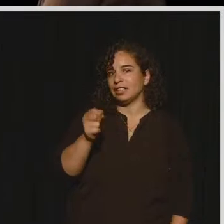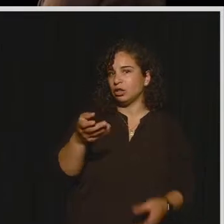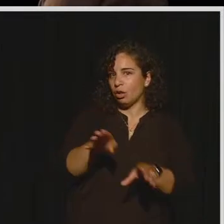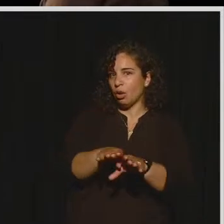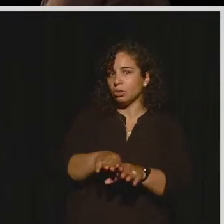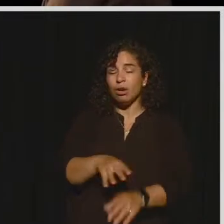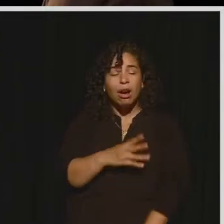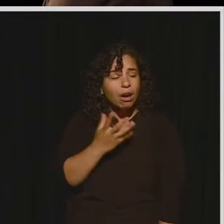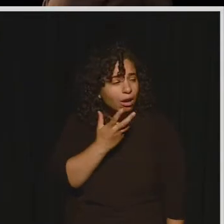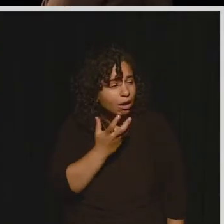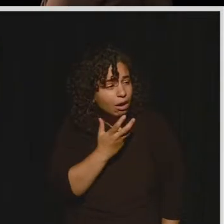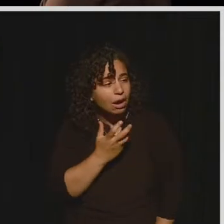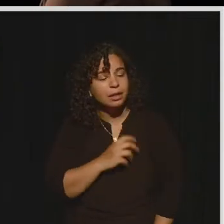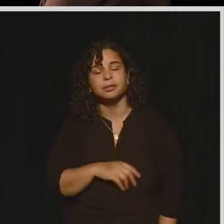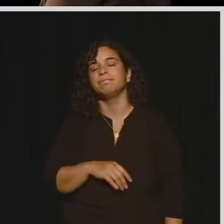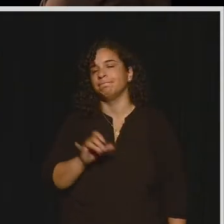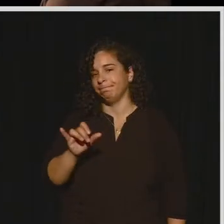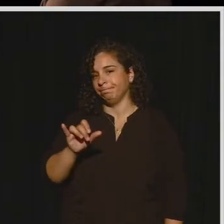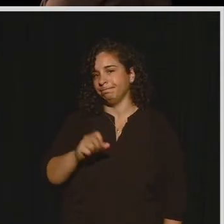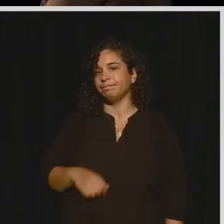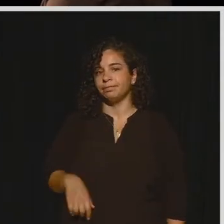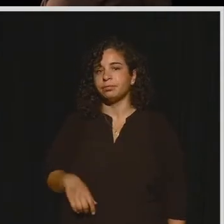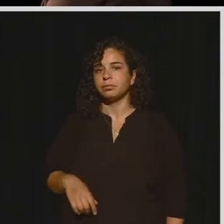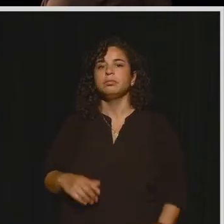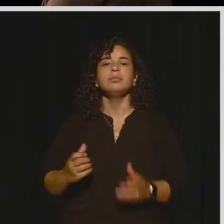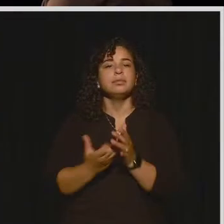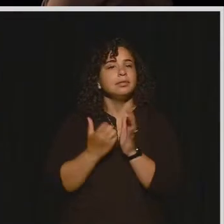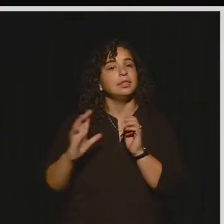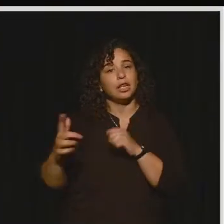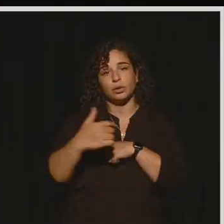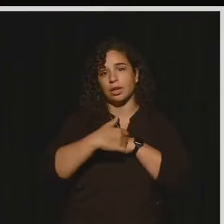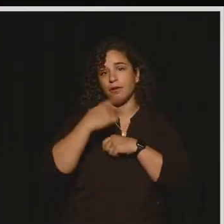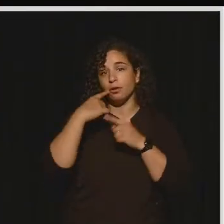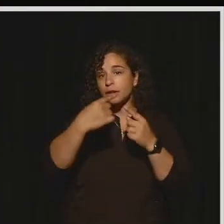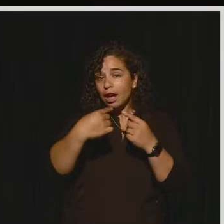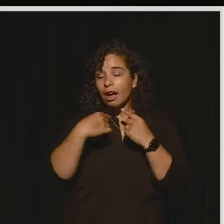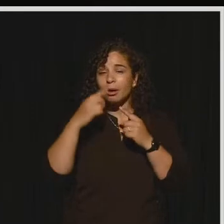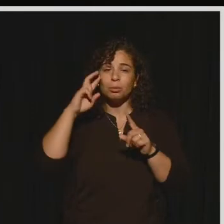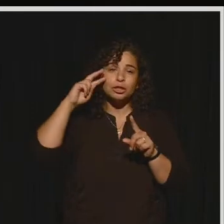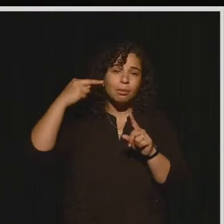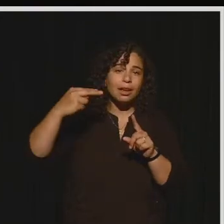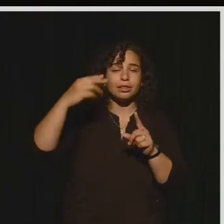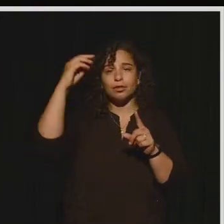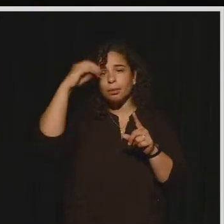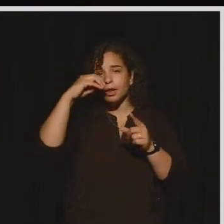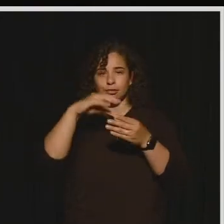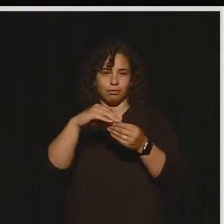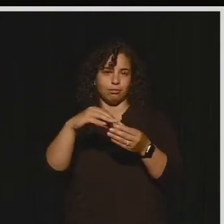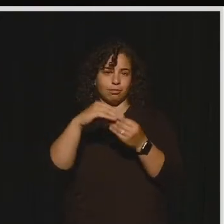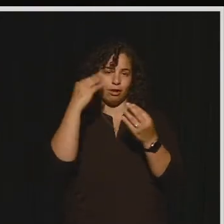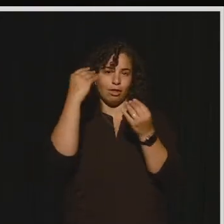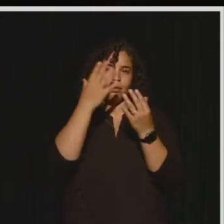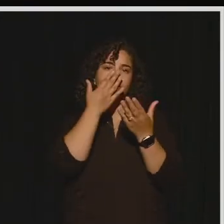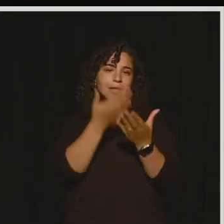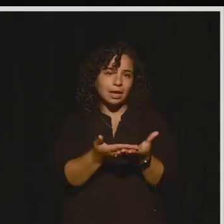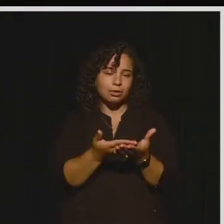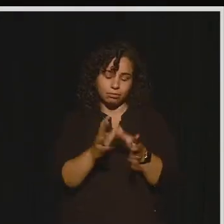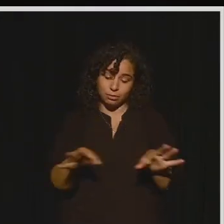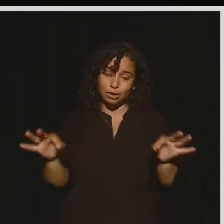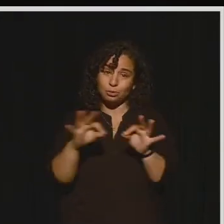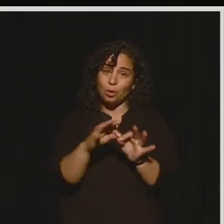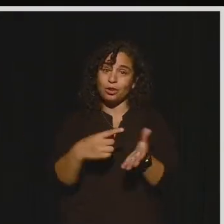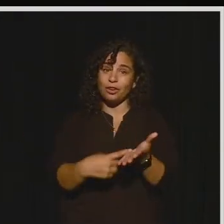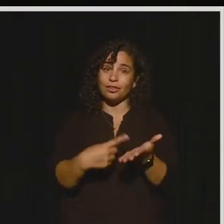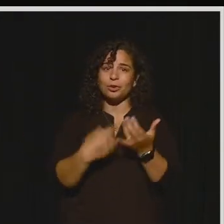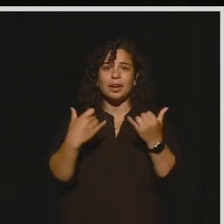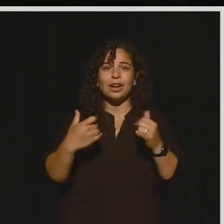the time to be here and share your thoughts and your perspective. It's an important conversation, and we are just scratching the surface. This is not